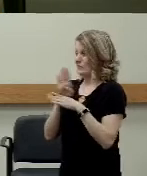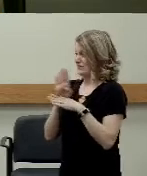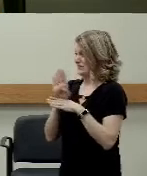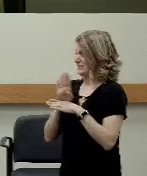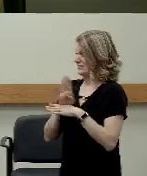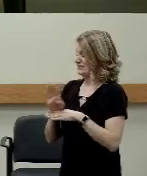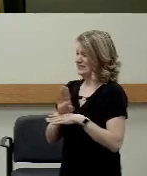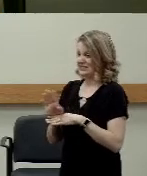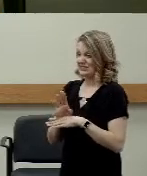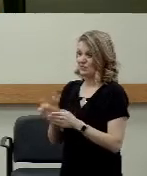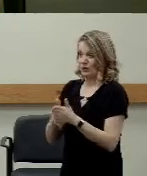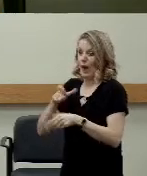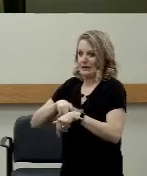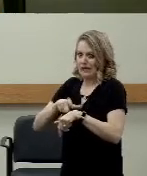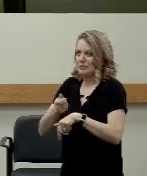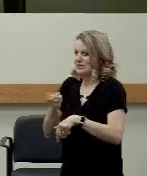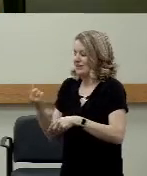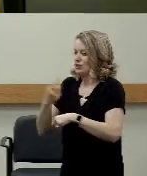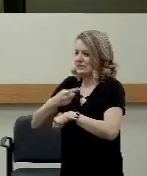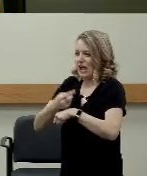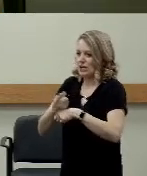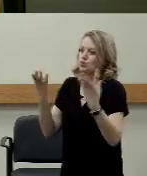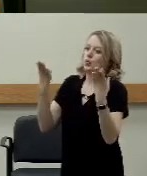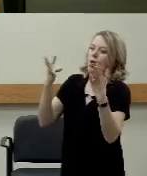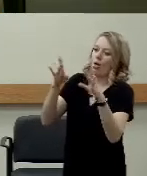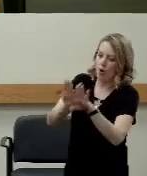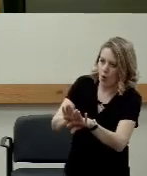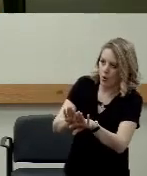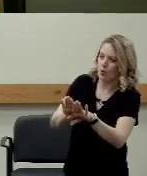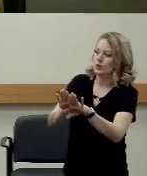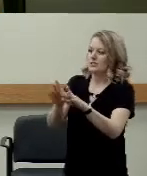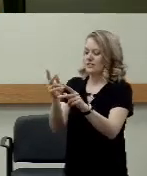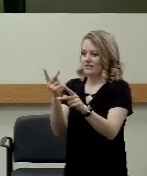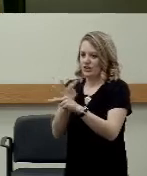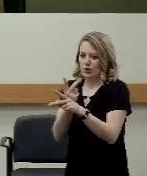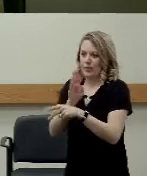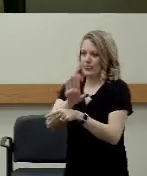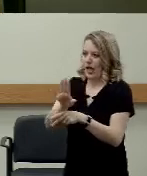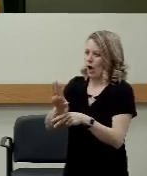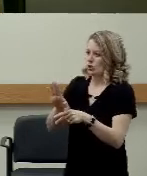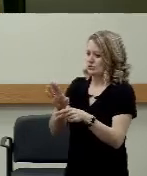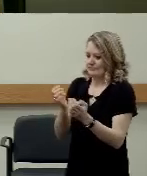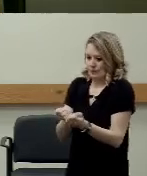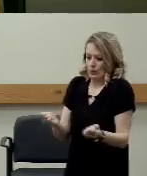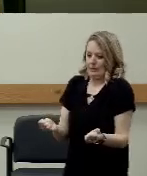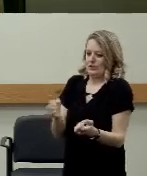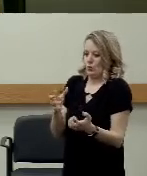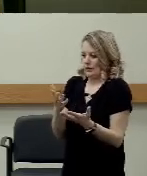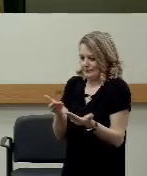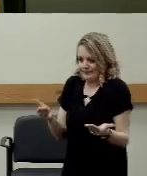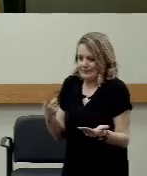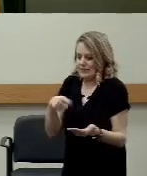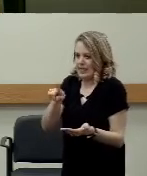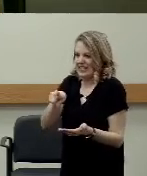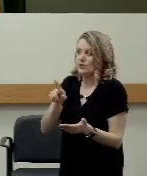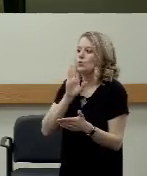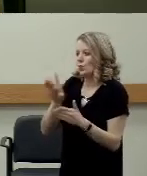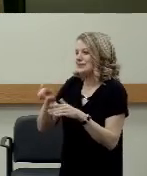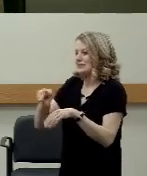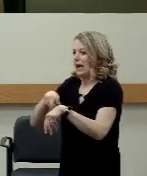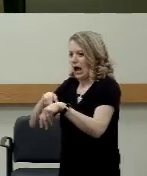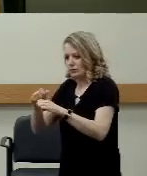it took some of these businesses days to close down with the inventory they had and that sort of thing, so it's going to take some of them days to get